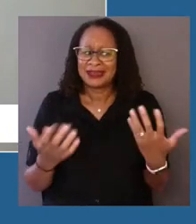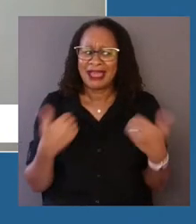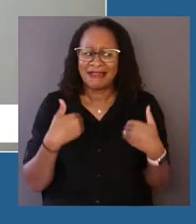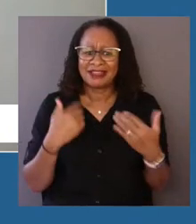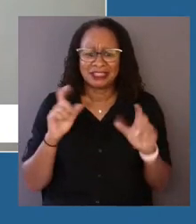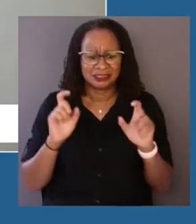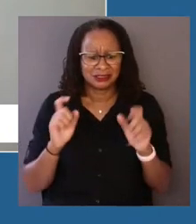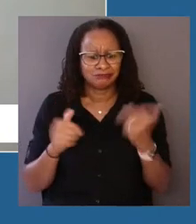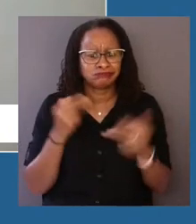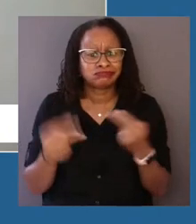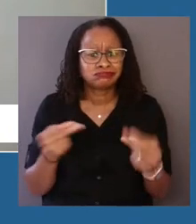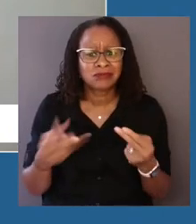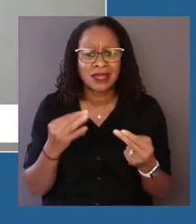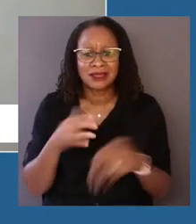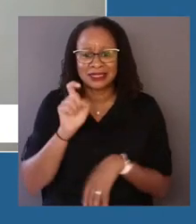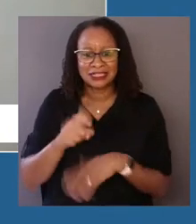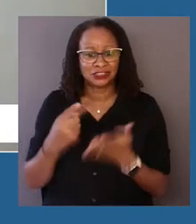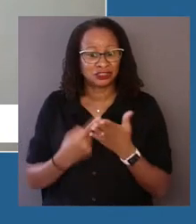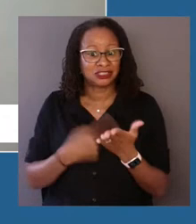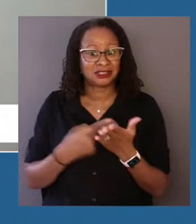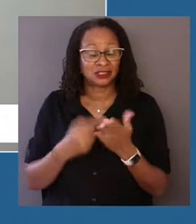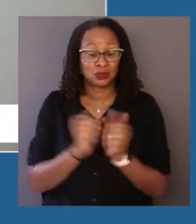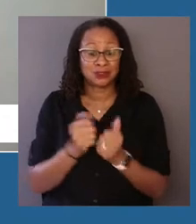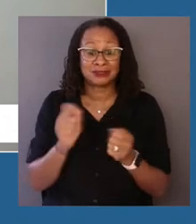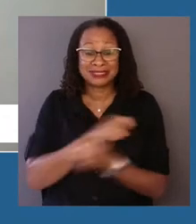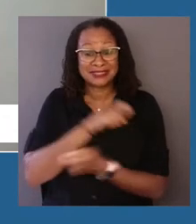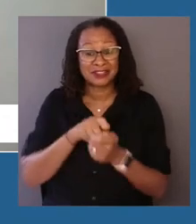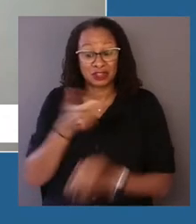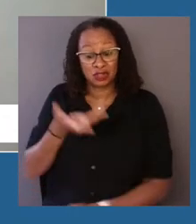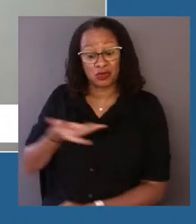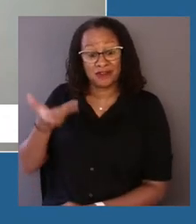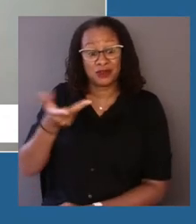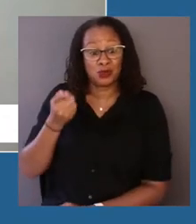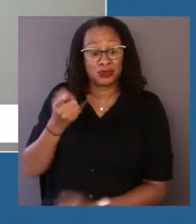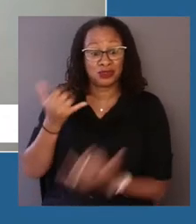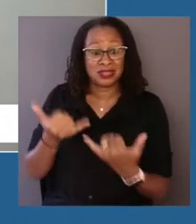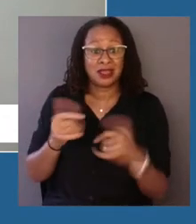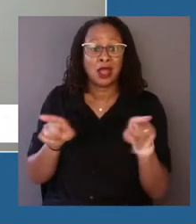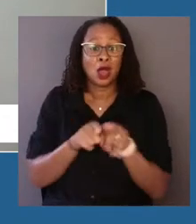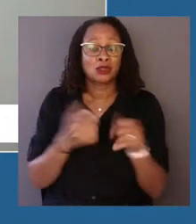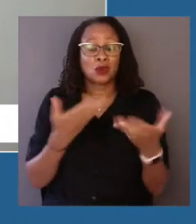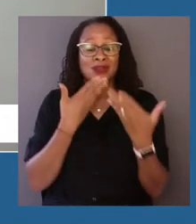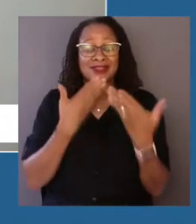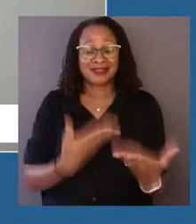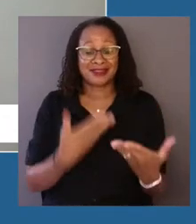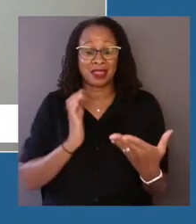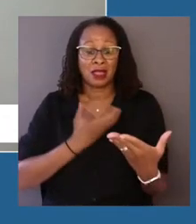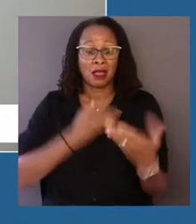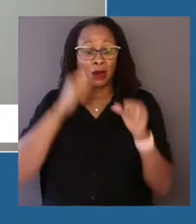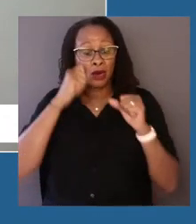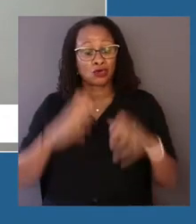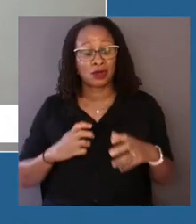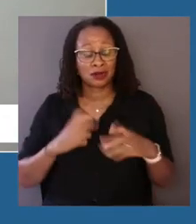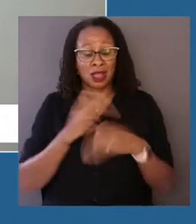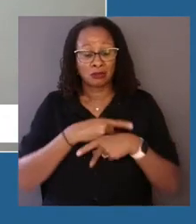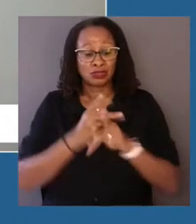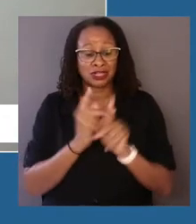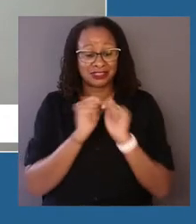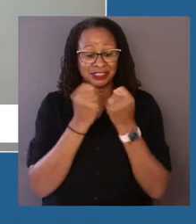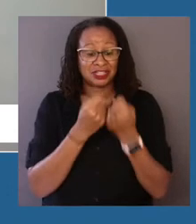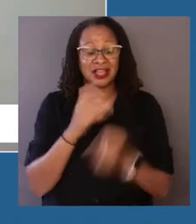with specifically the three of you today. I also want to thank our incredible production team, Felicia